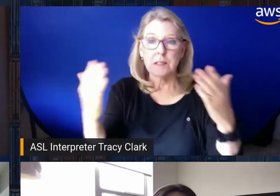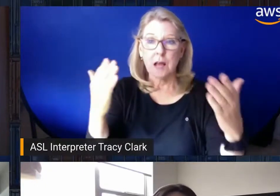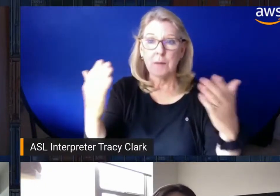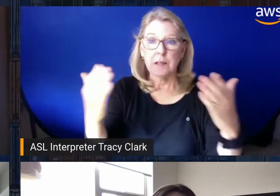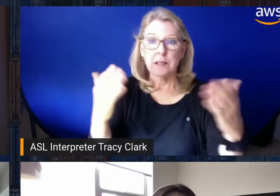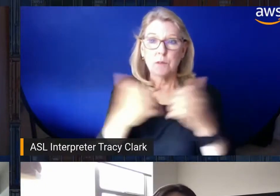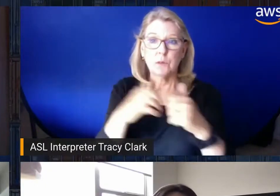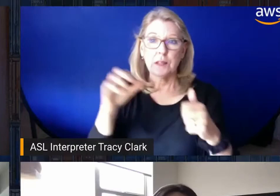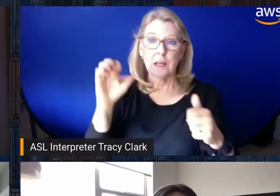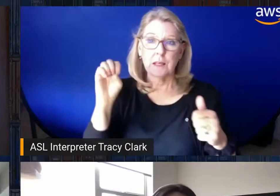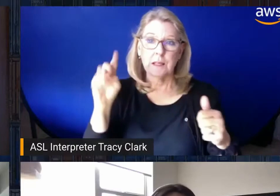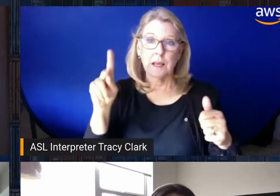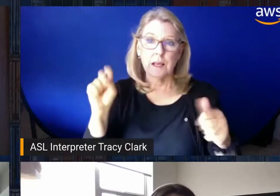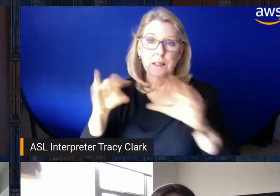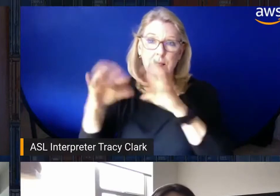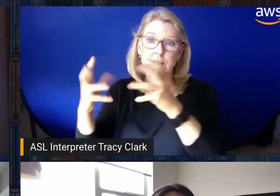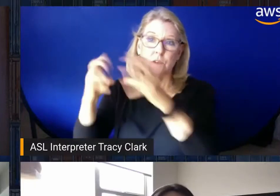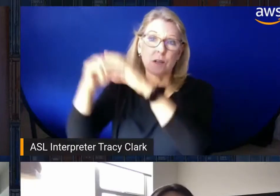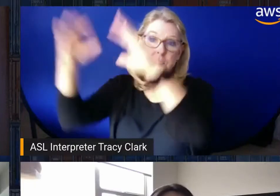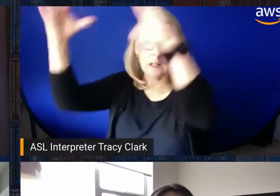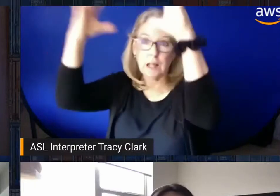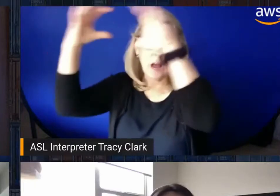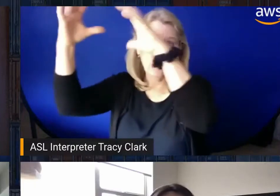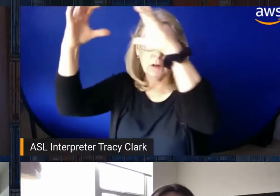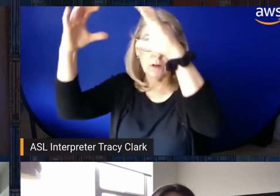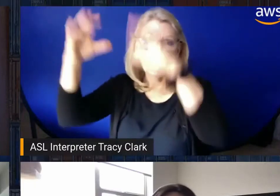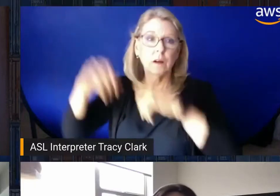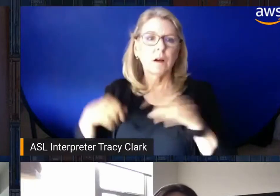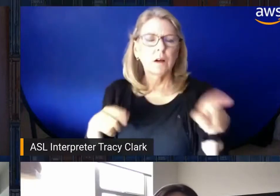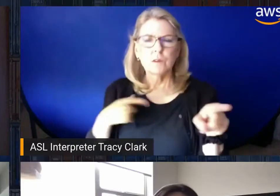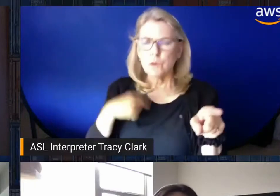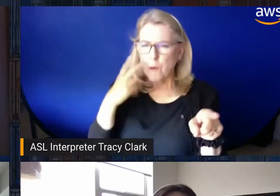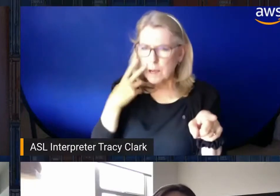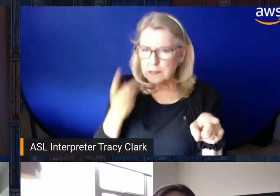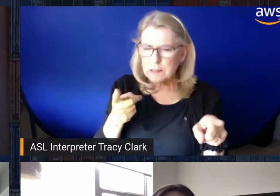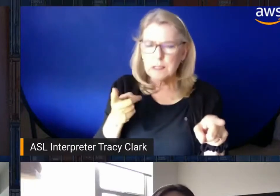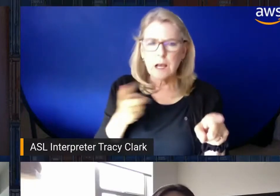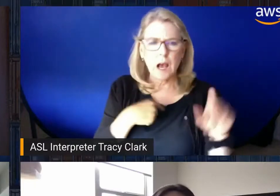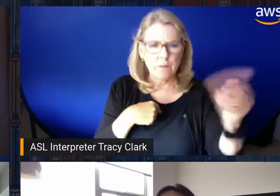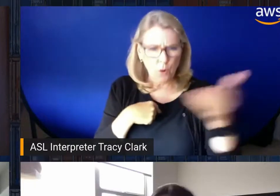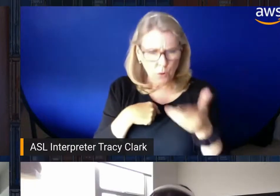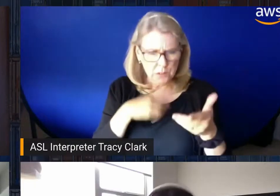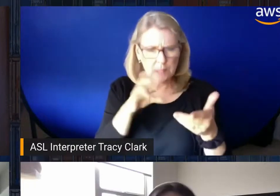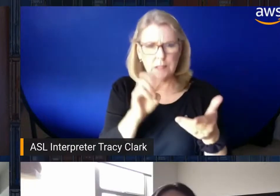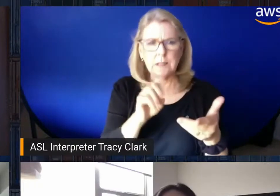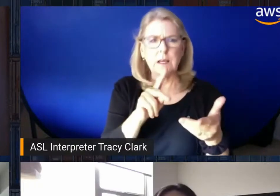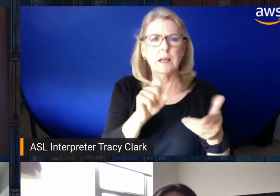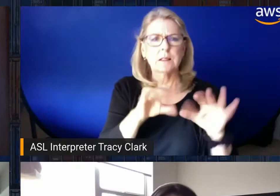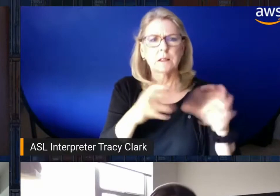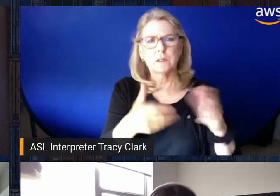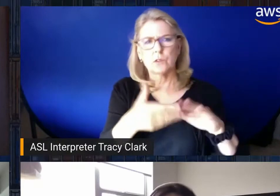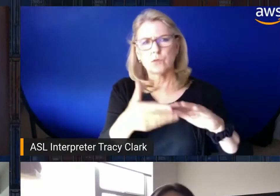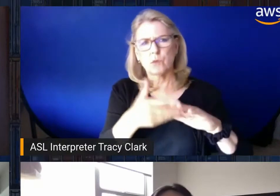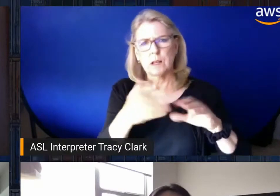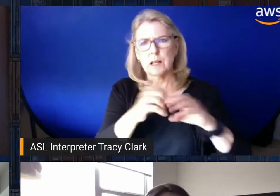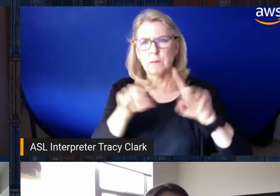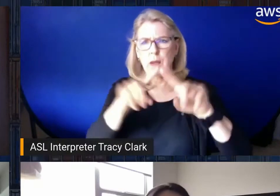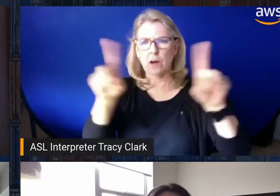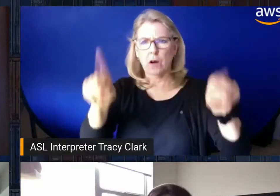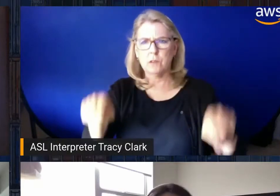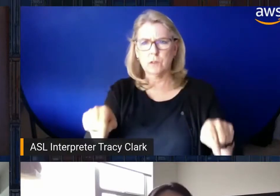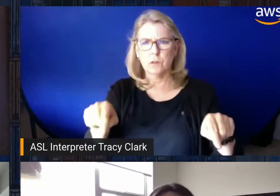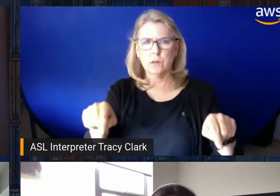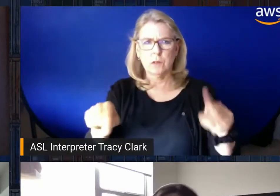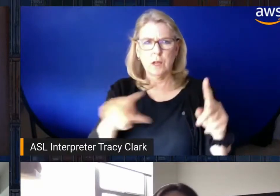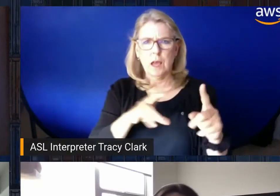So I have hosted EKS clusters running. I see them in the console. I have my Kind cluster running on my laptop, and I